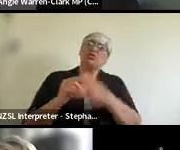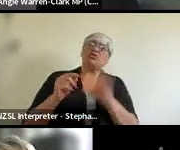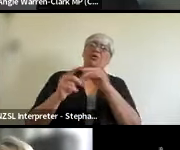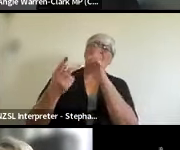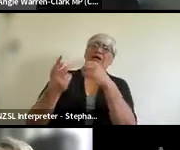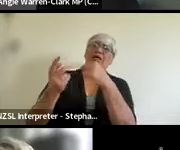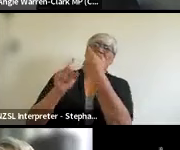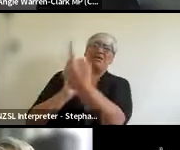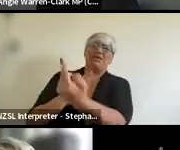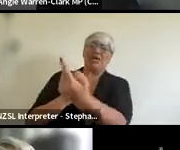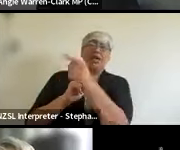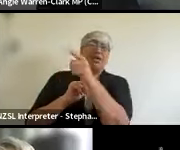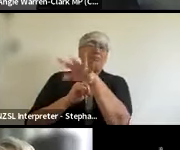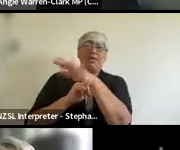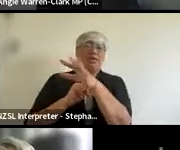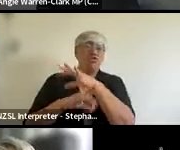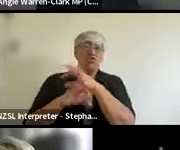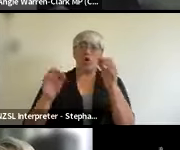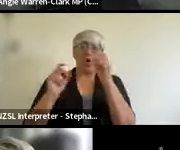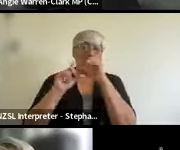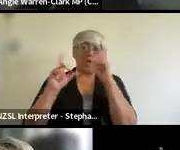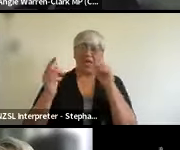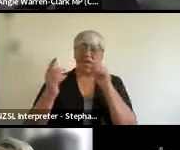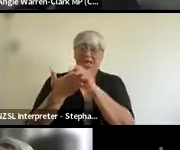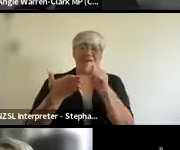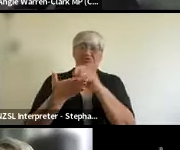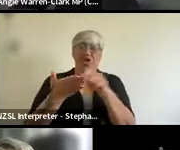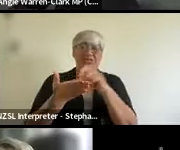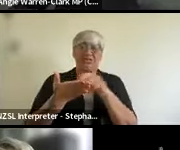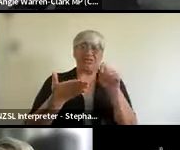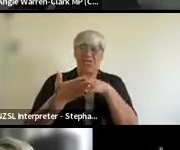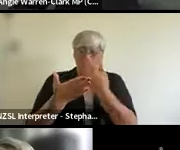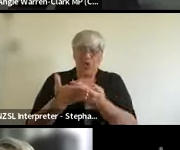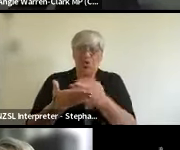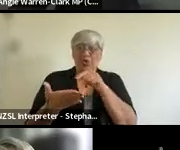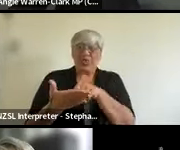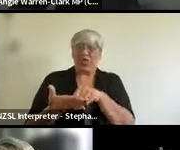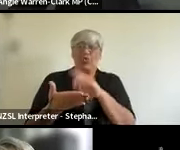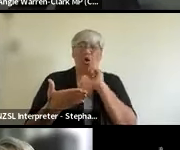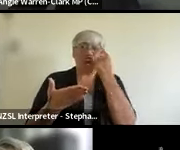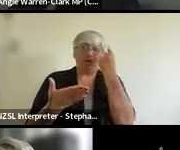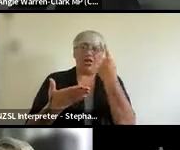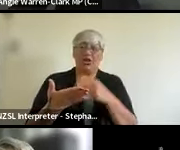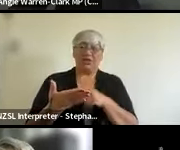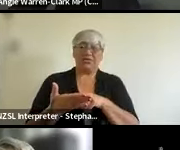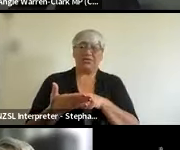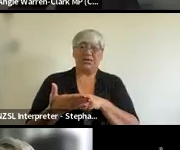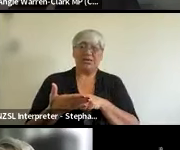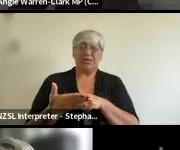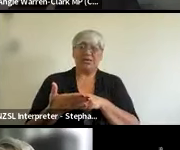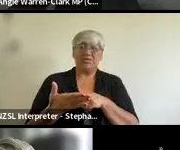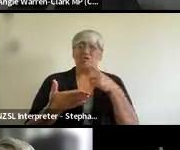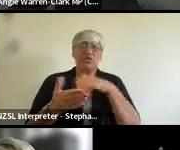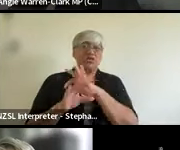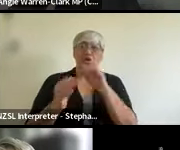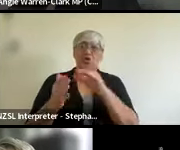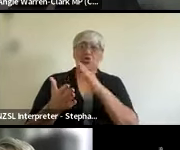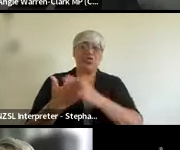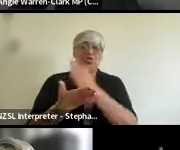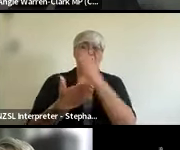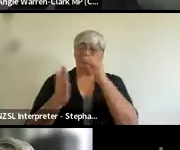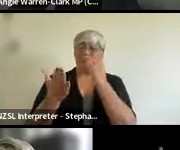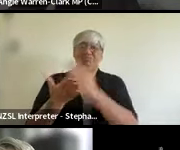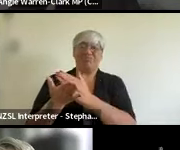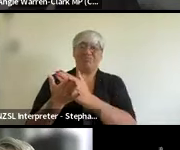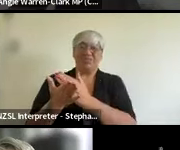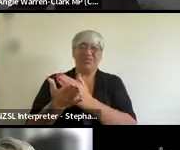not even be aware that that handwriting is on the document. So we've got a long